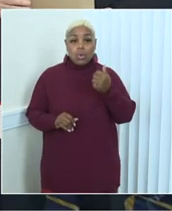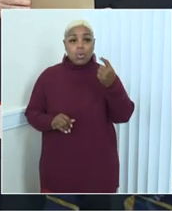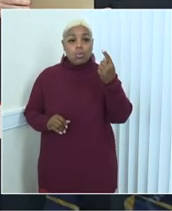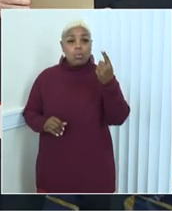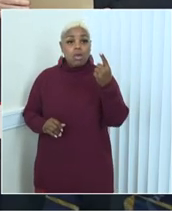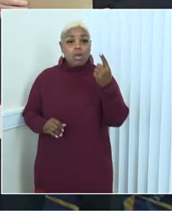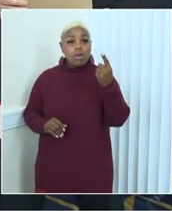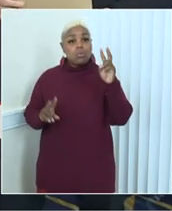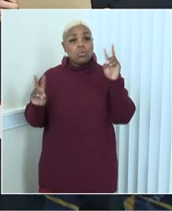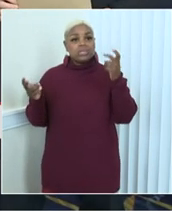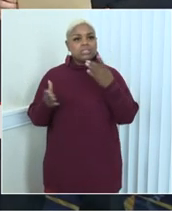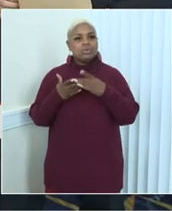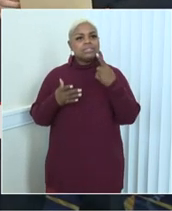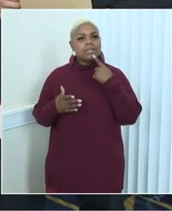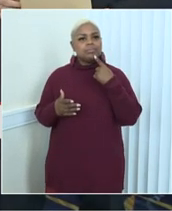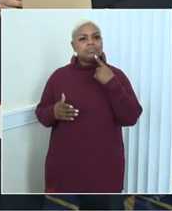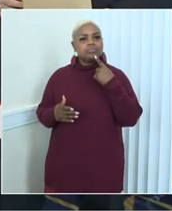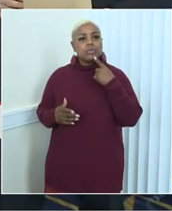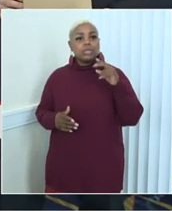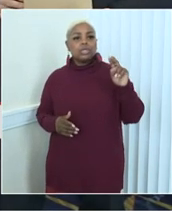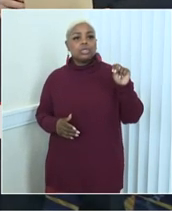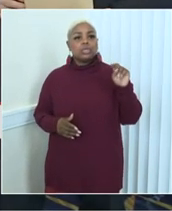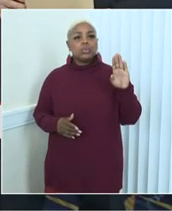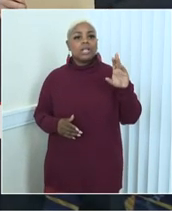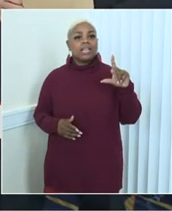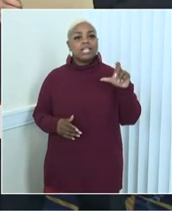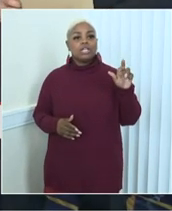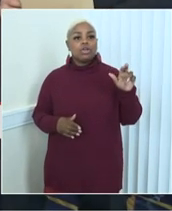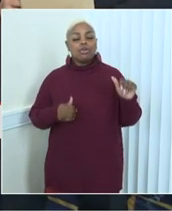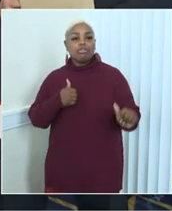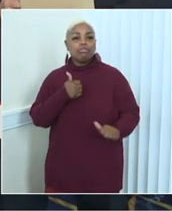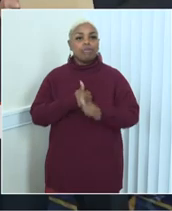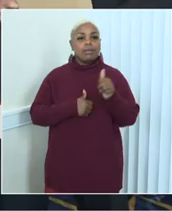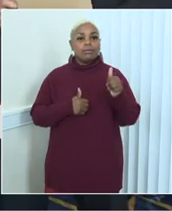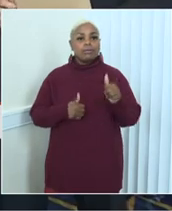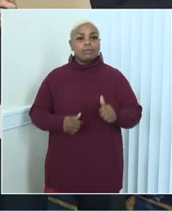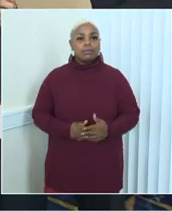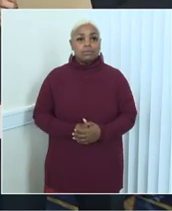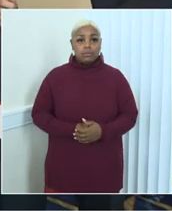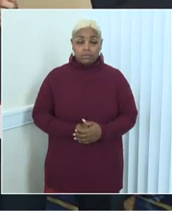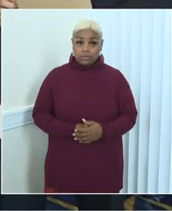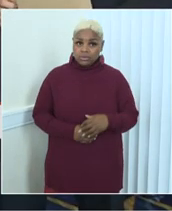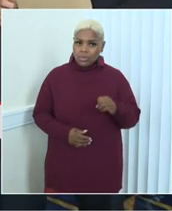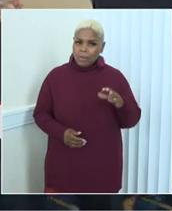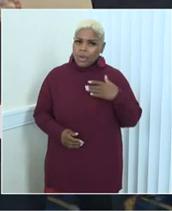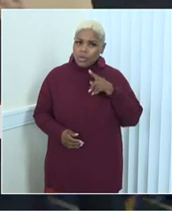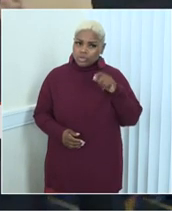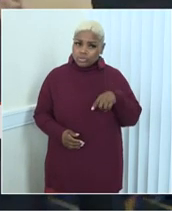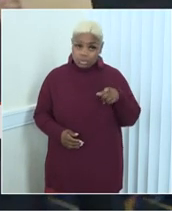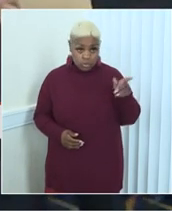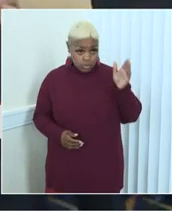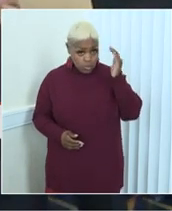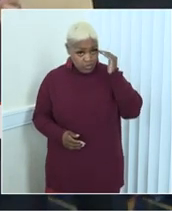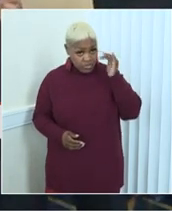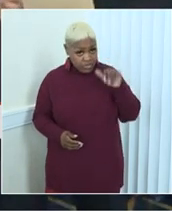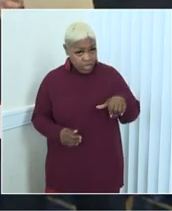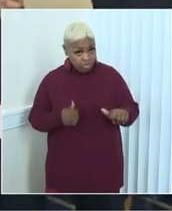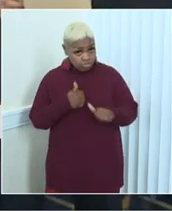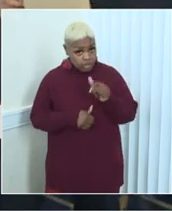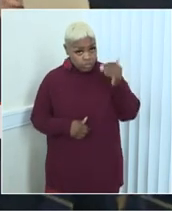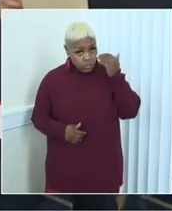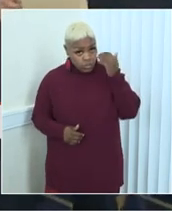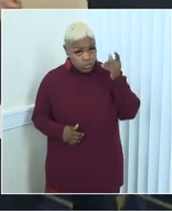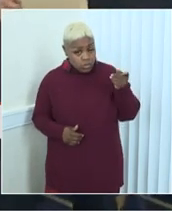nuclear threat. As absurd as it sounds, my question is, first of all, are you aware of it? And second, are there